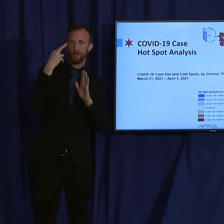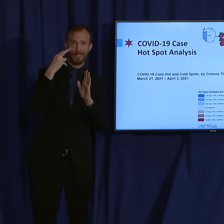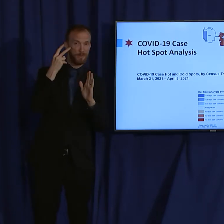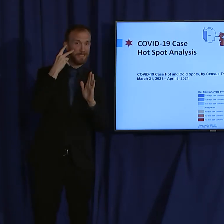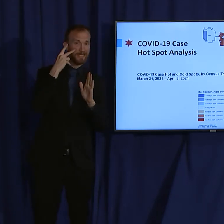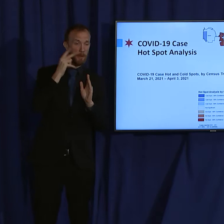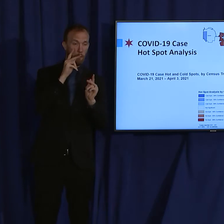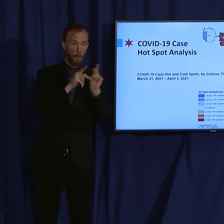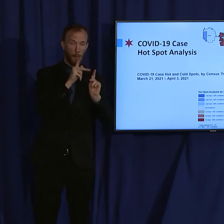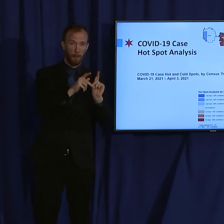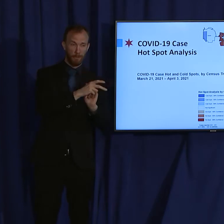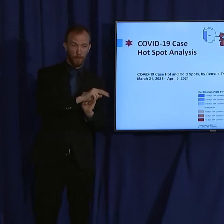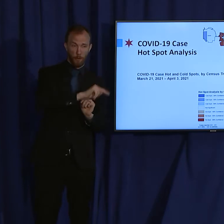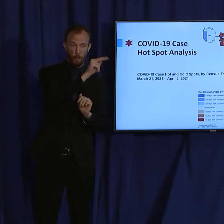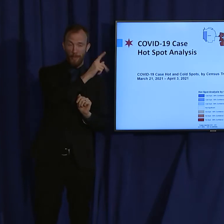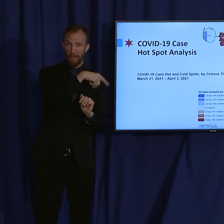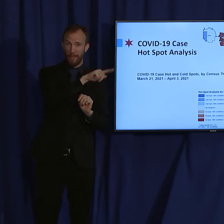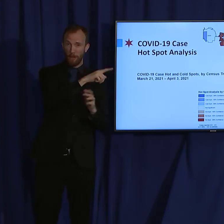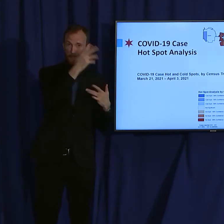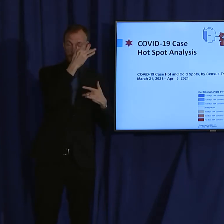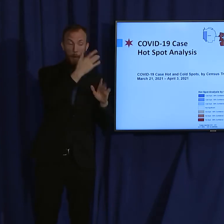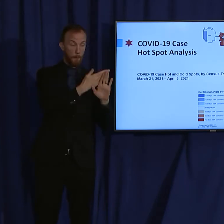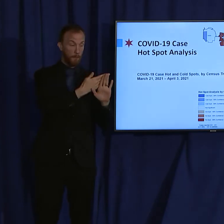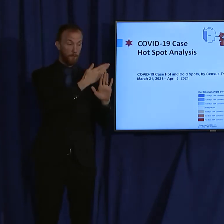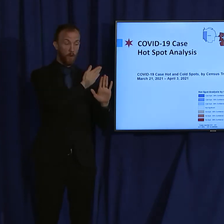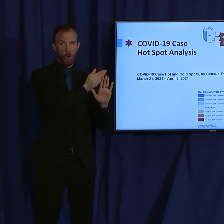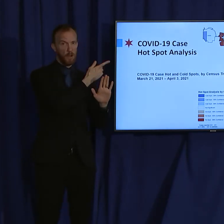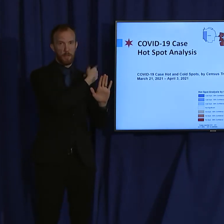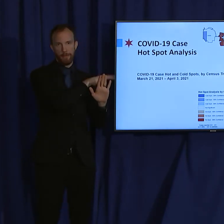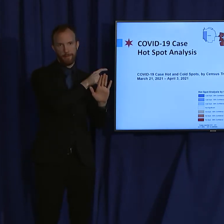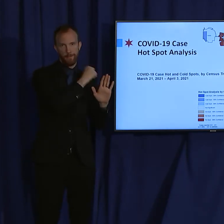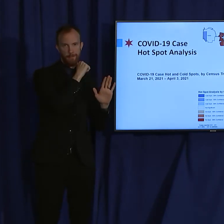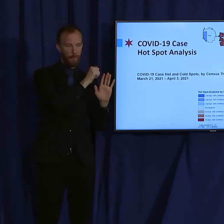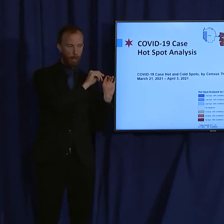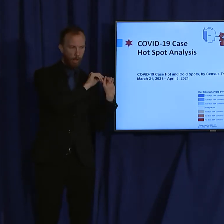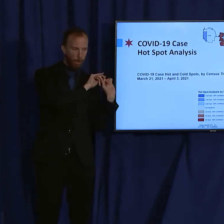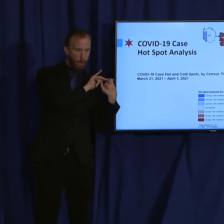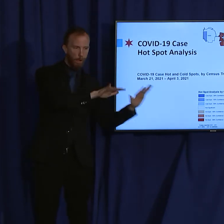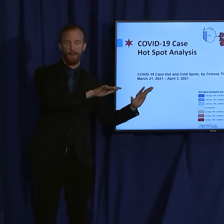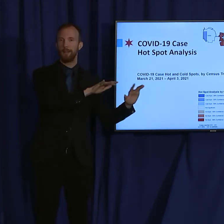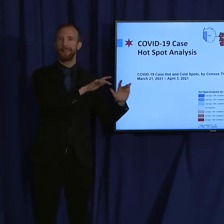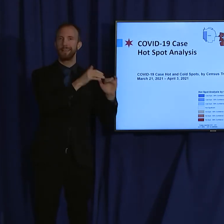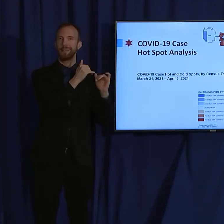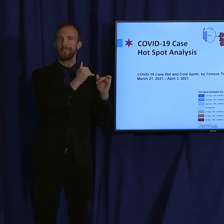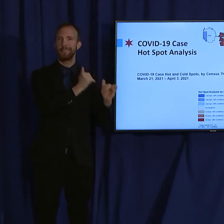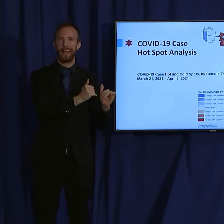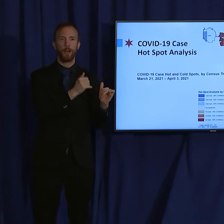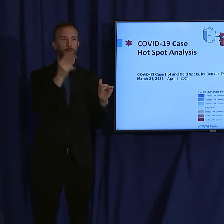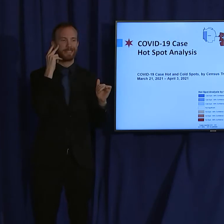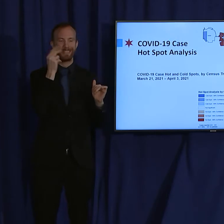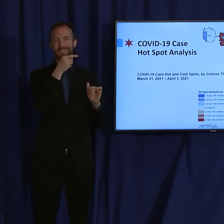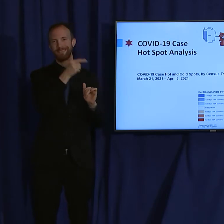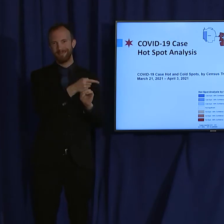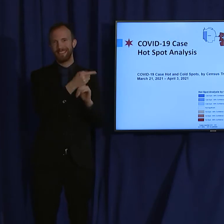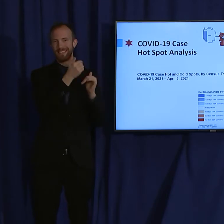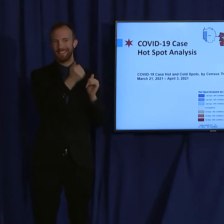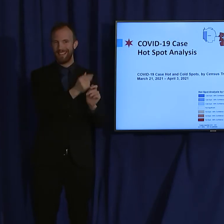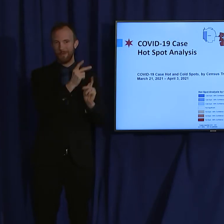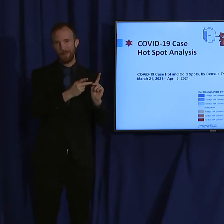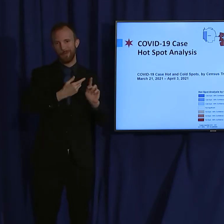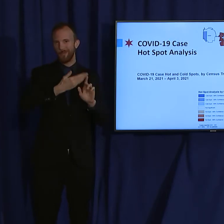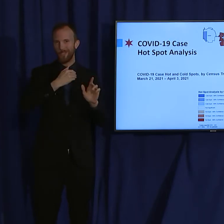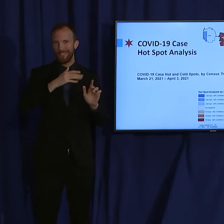the area of Chicago that had been less hit by COVID previously. There's probably less natural immunity, more opportunity for cases to